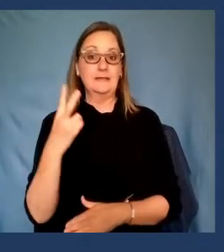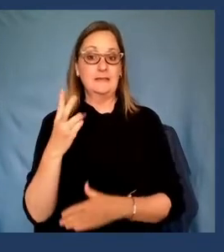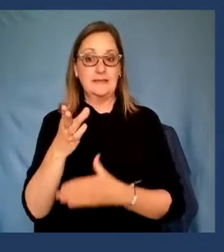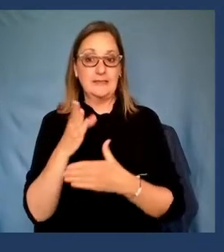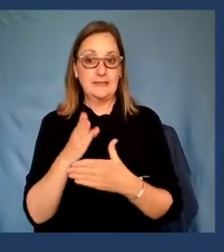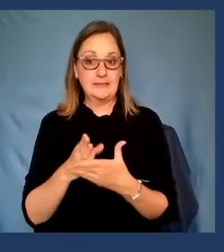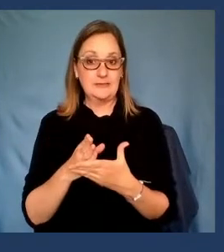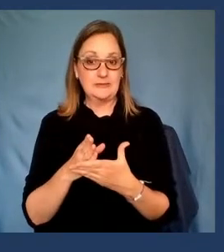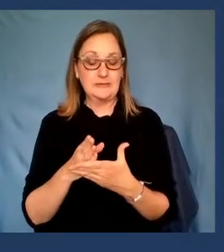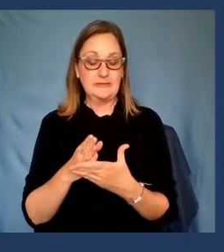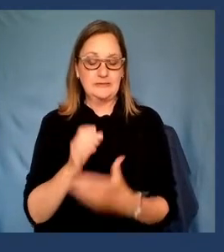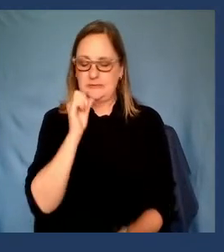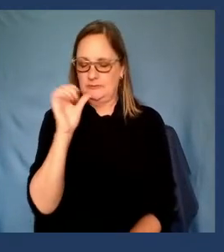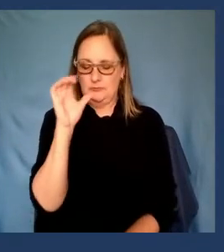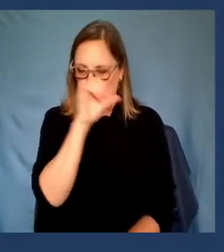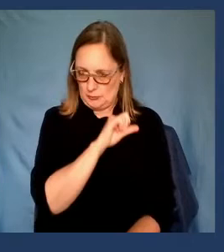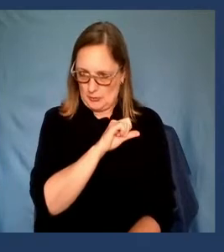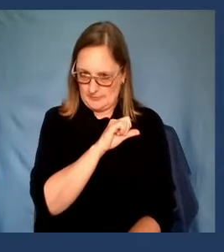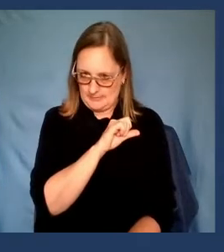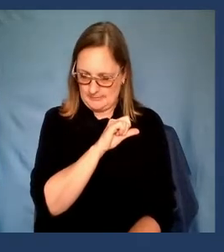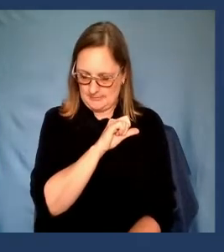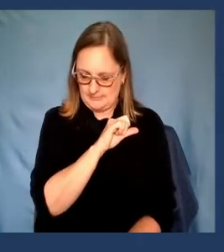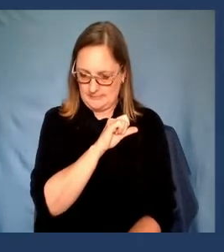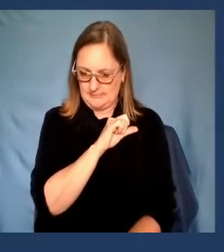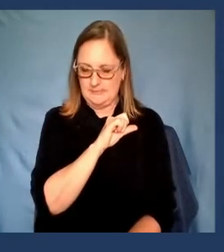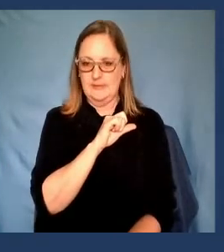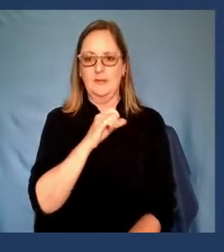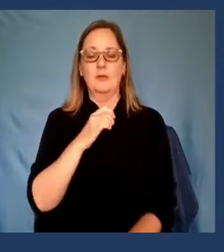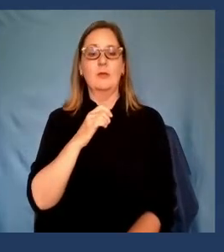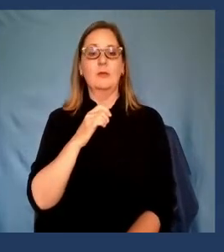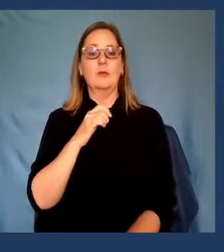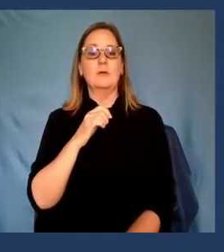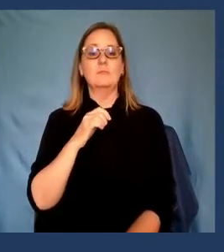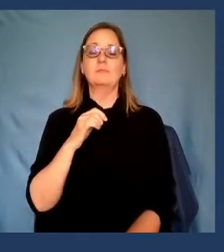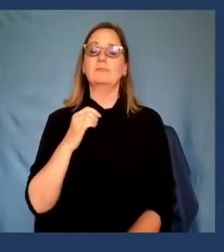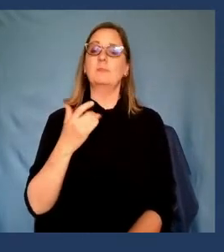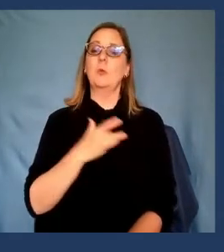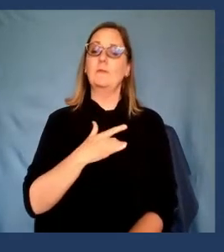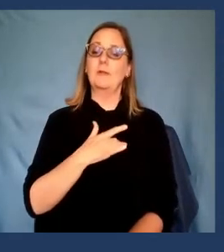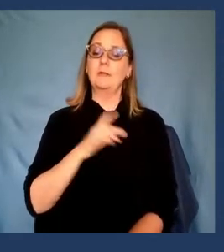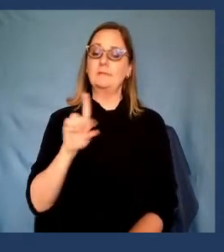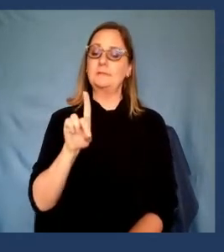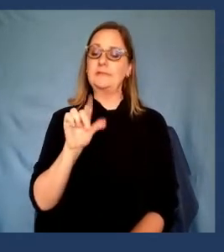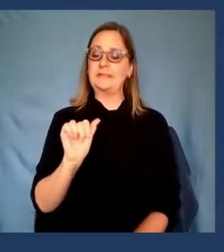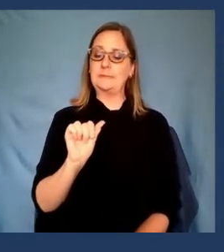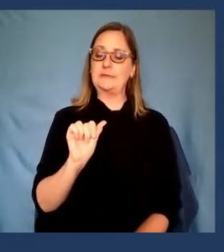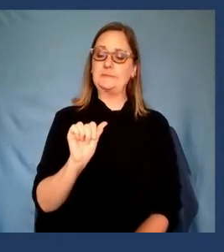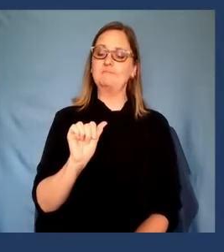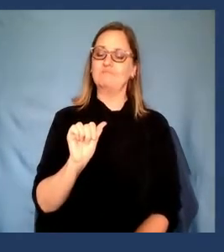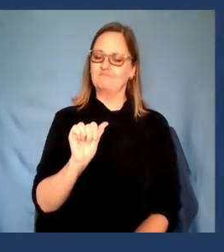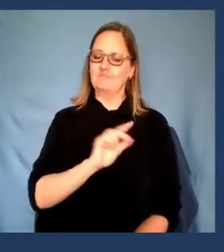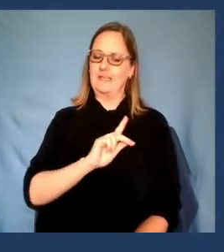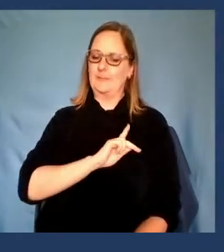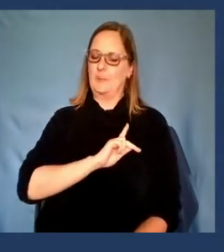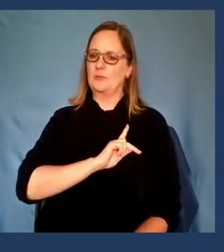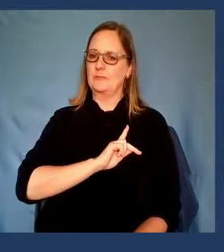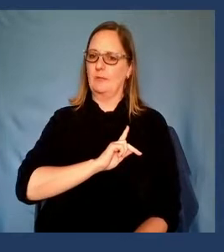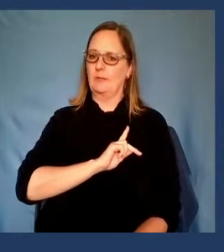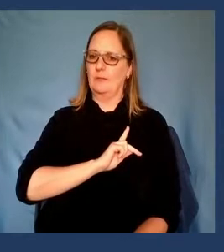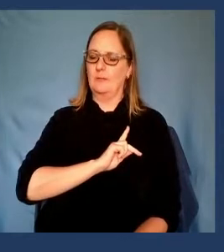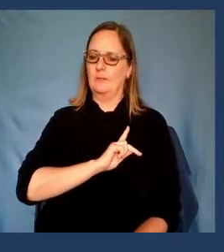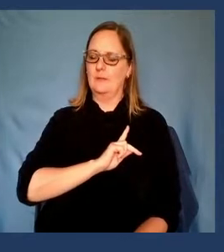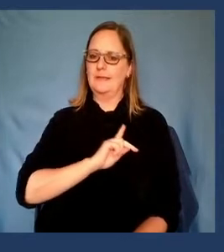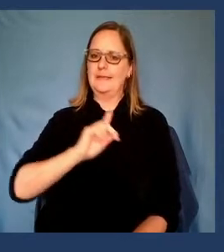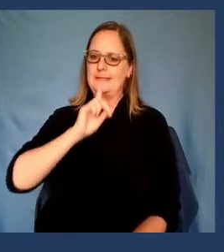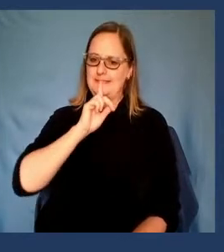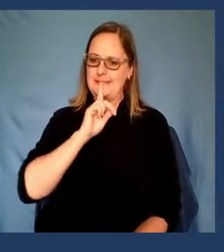miss. We do believe disability is personal, it's real, and it's something that